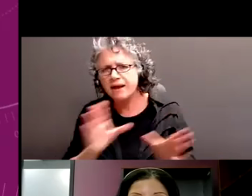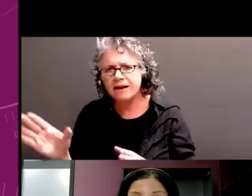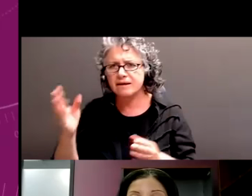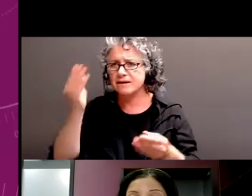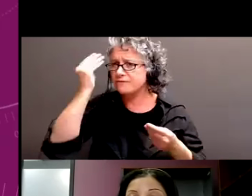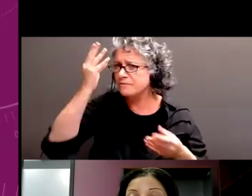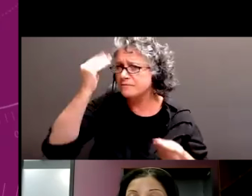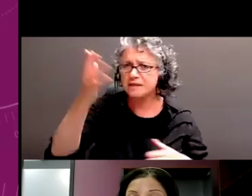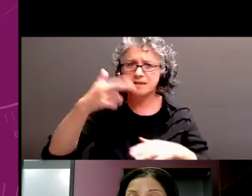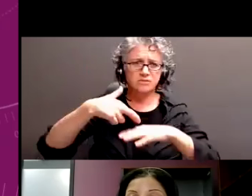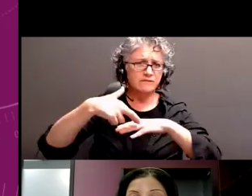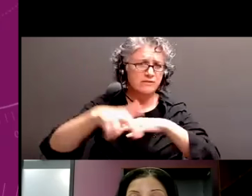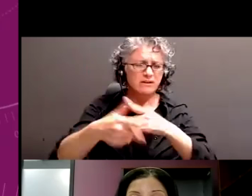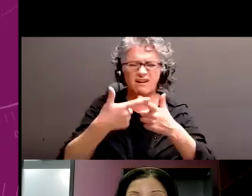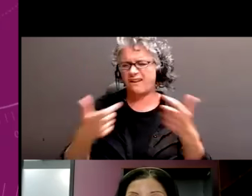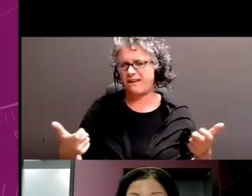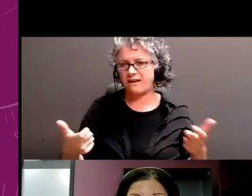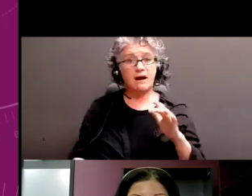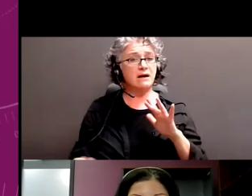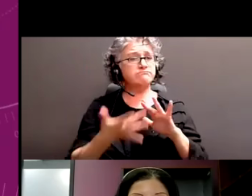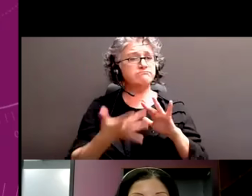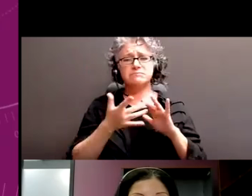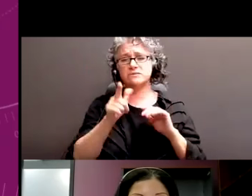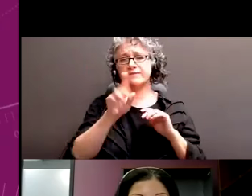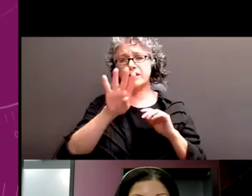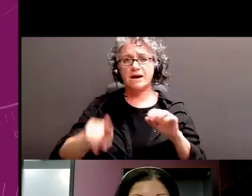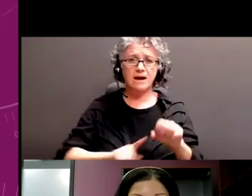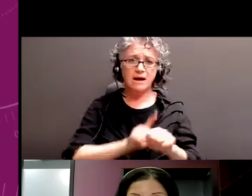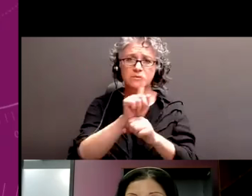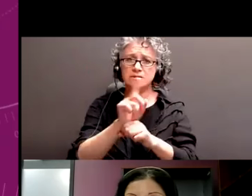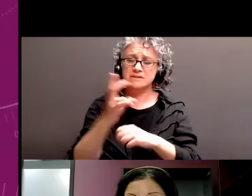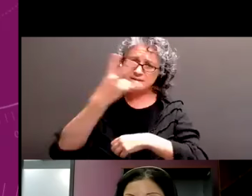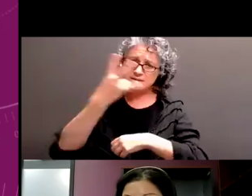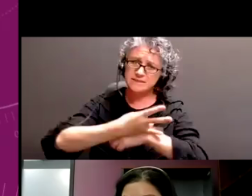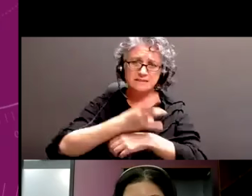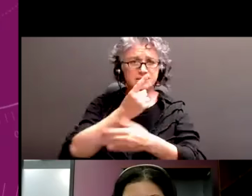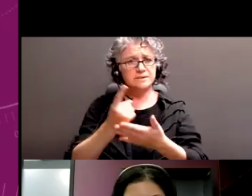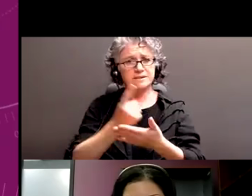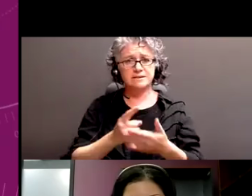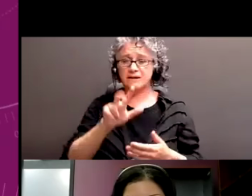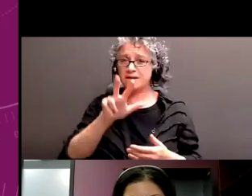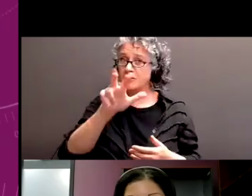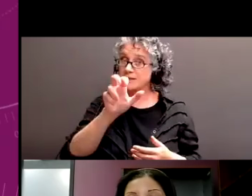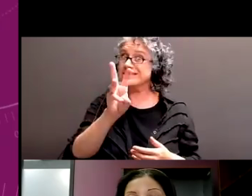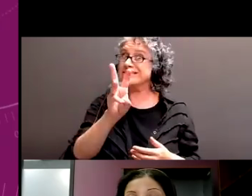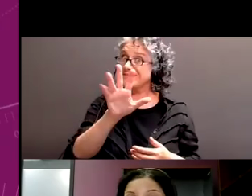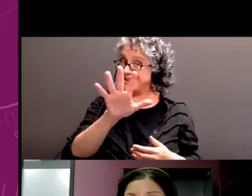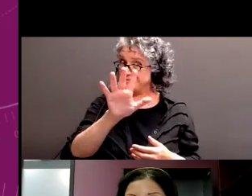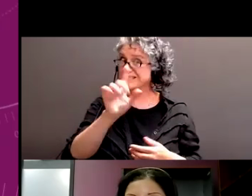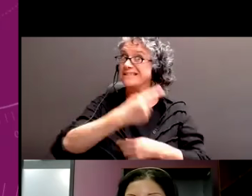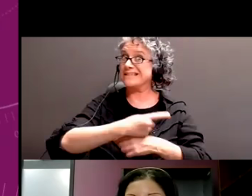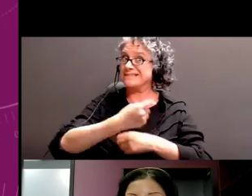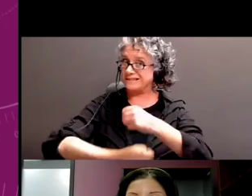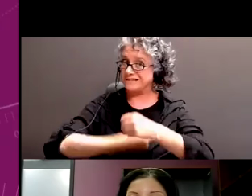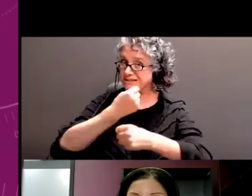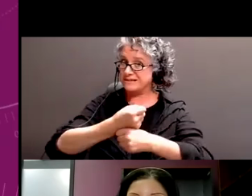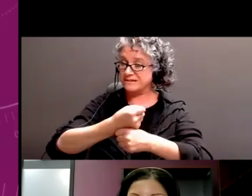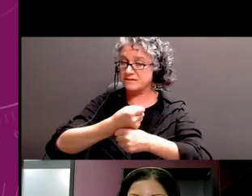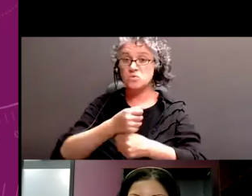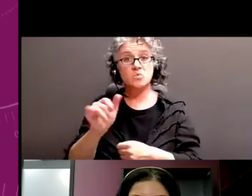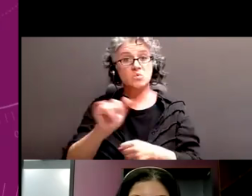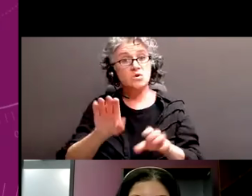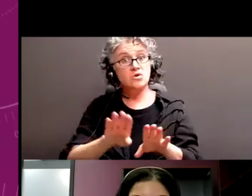referrals. And we are accessible 24 hours a day, 7 days a week, 365. And we also have launched